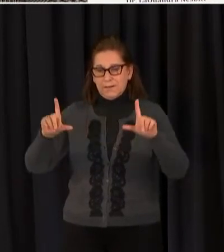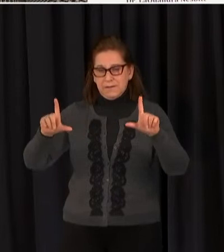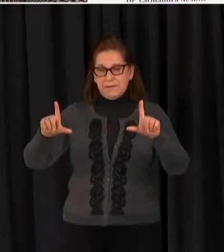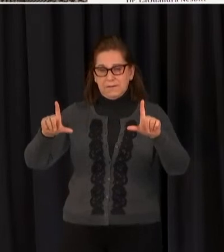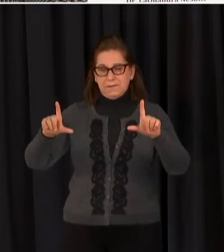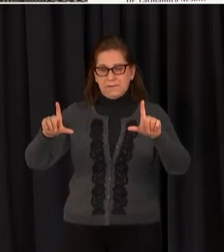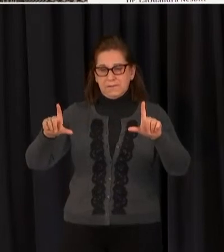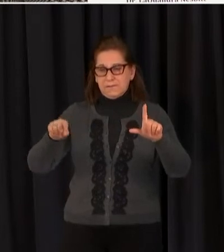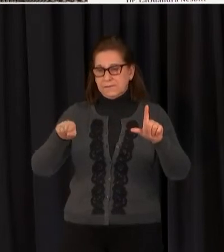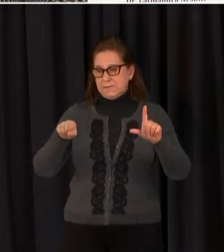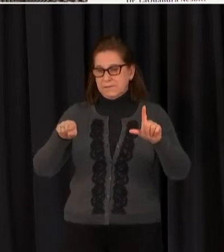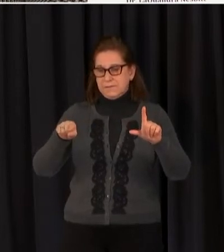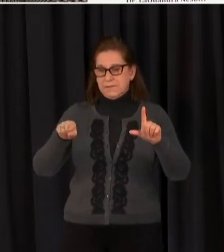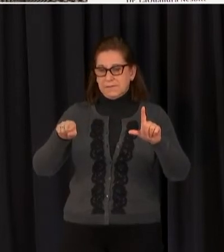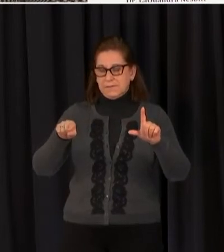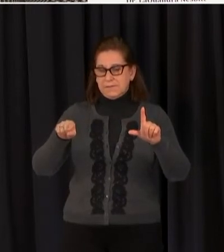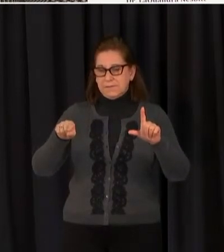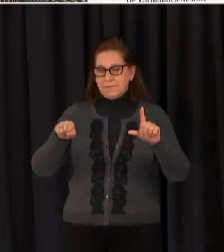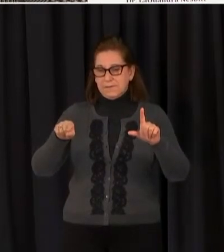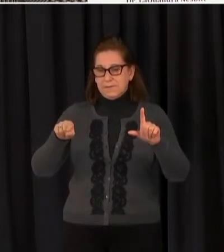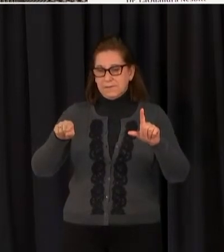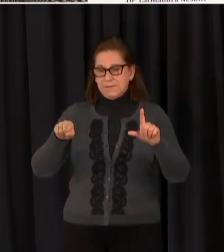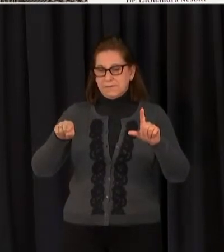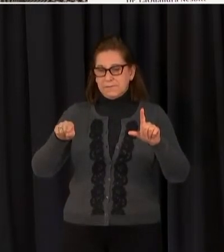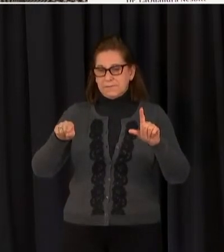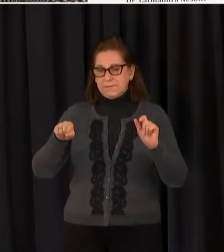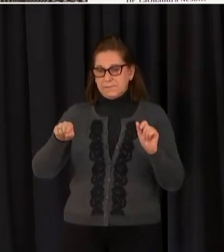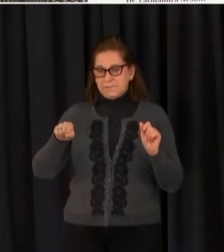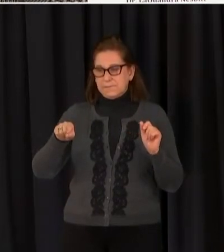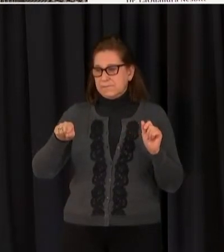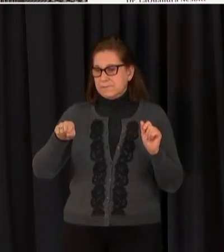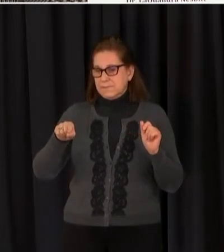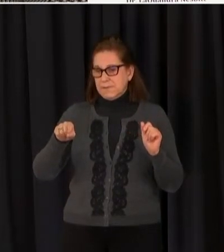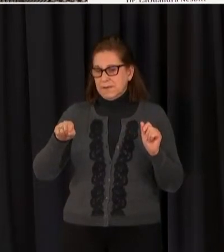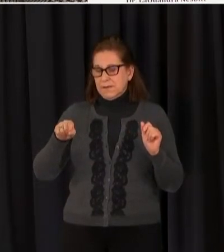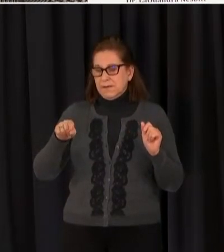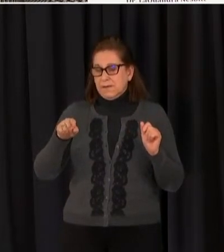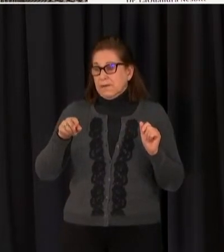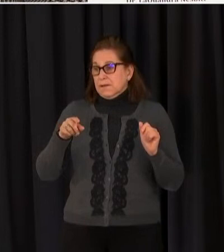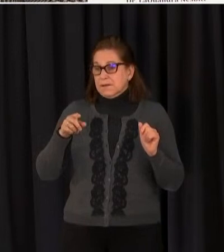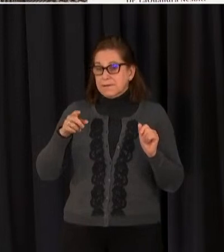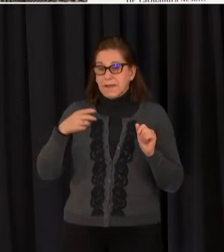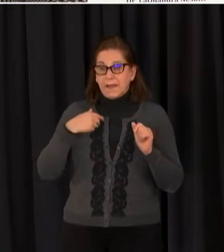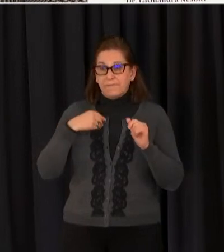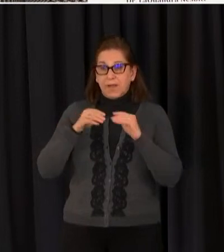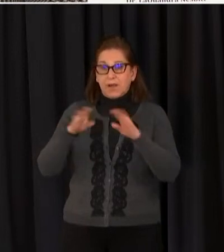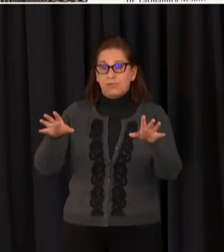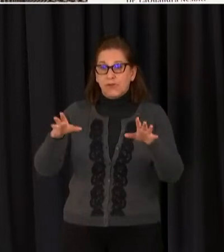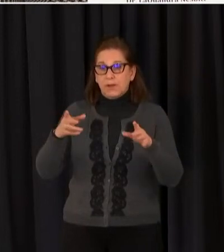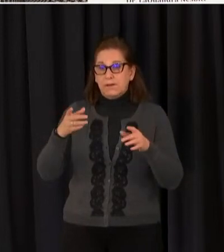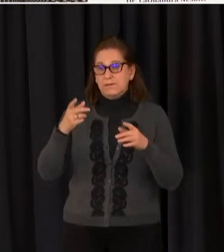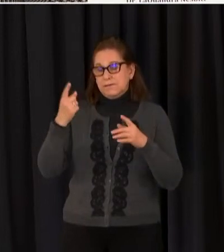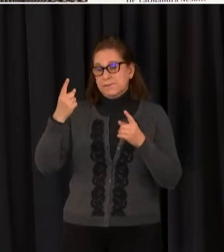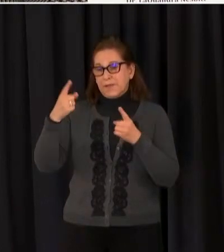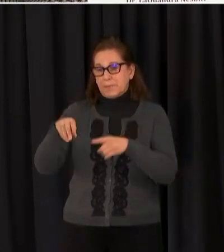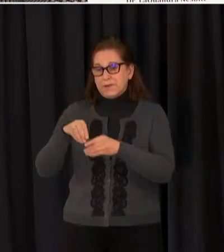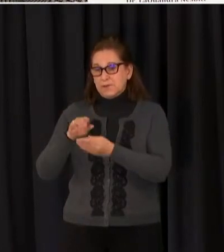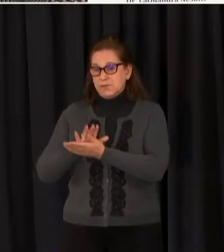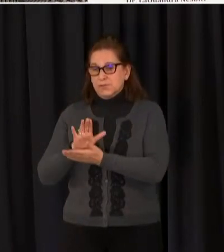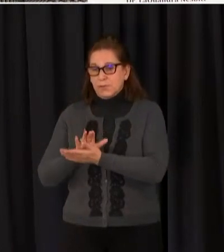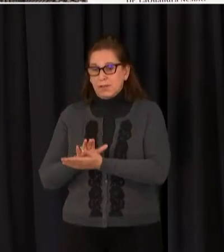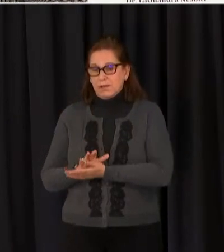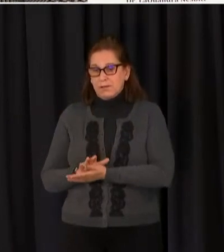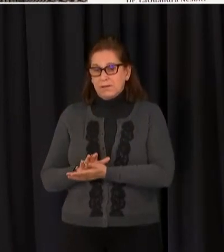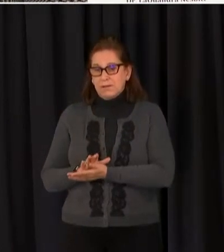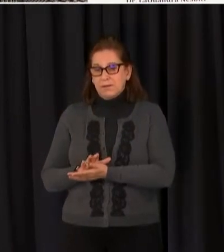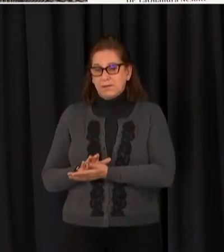been 26 outbreaks in our school setting. This means that there's an epidemiologically established link between 2 or more